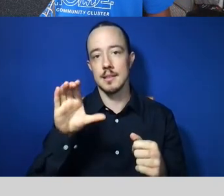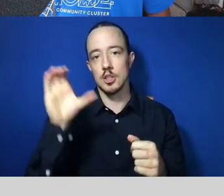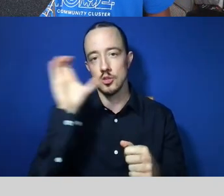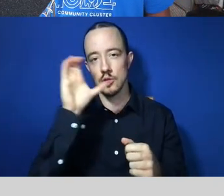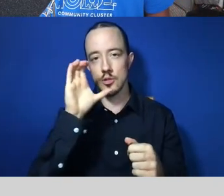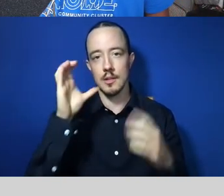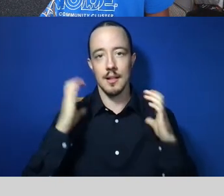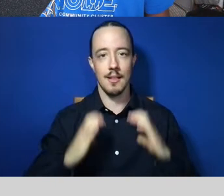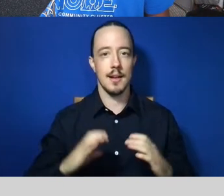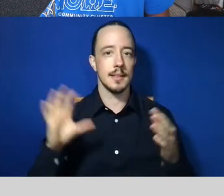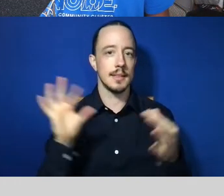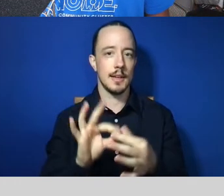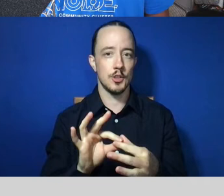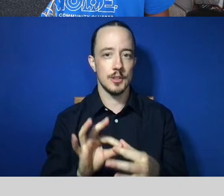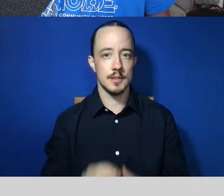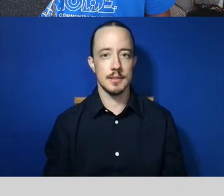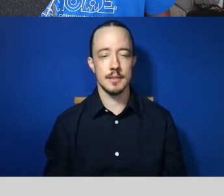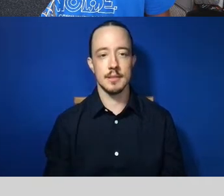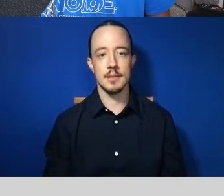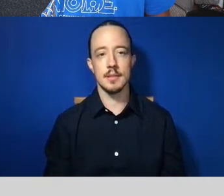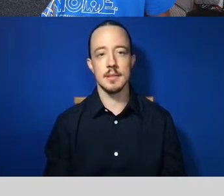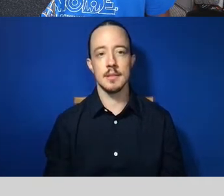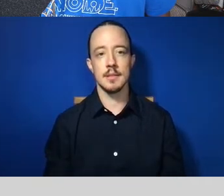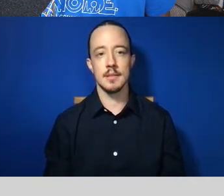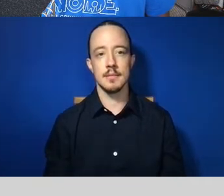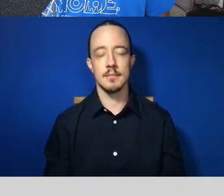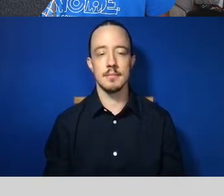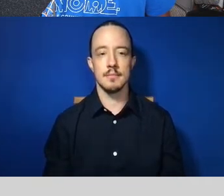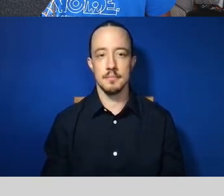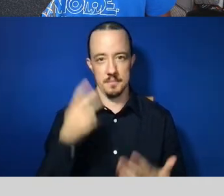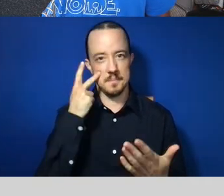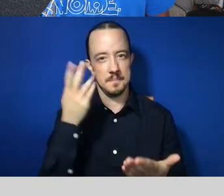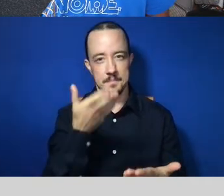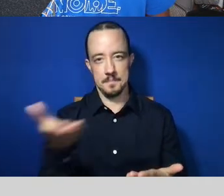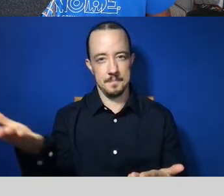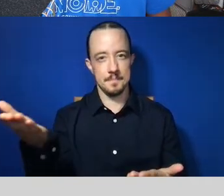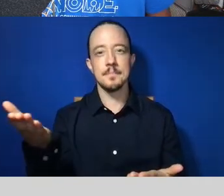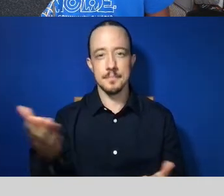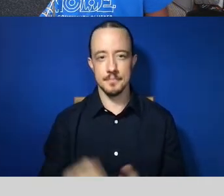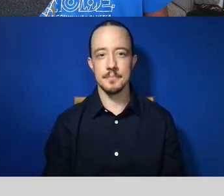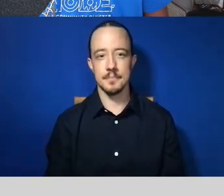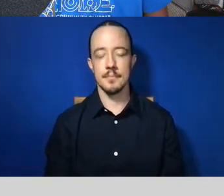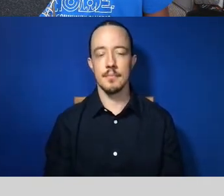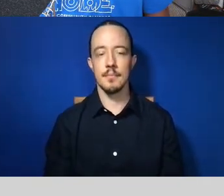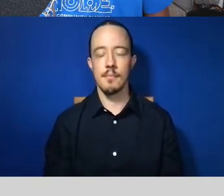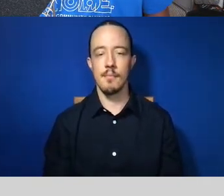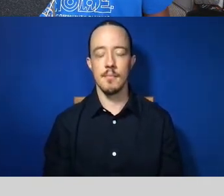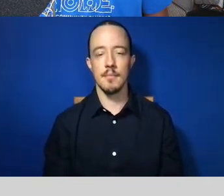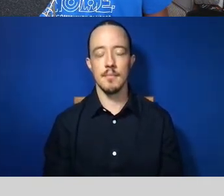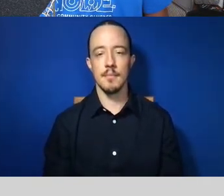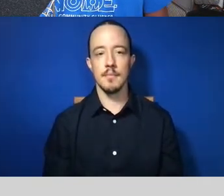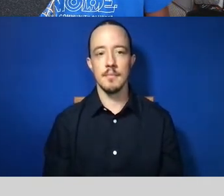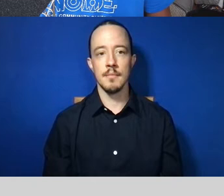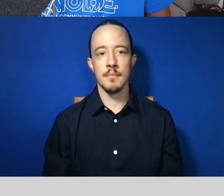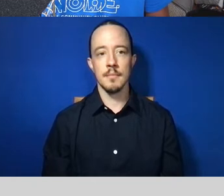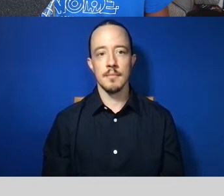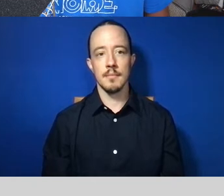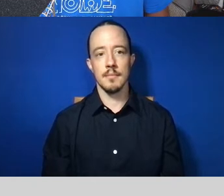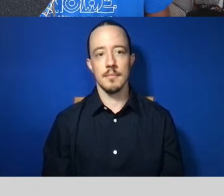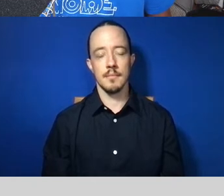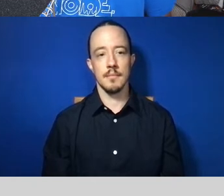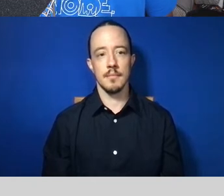using Elasticsearch client connection here. And you can see that it's just a simple from Elasticsearch,